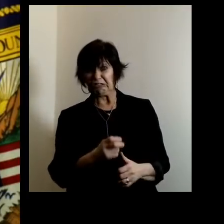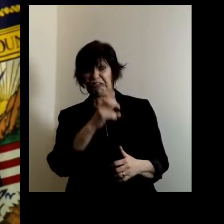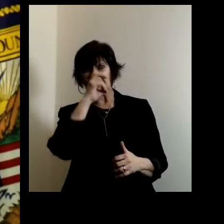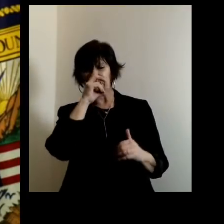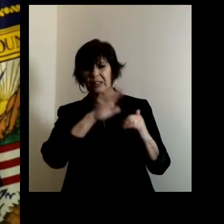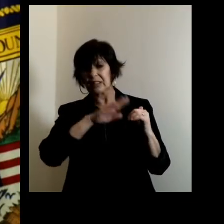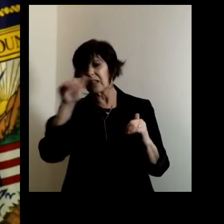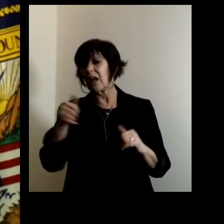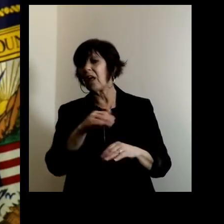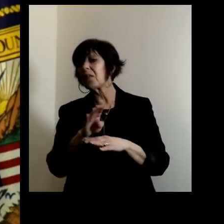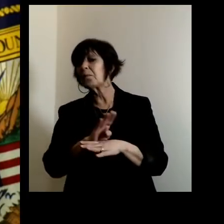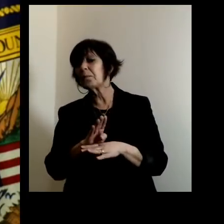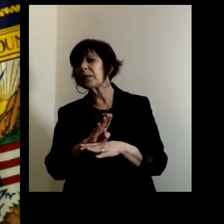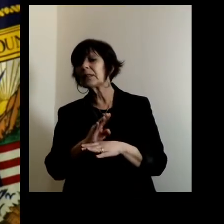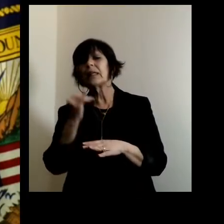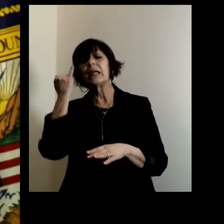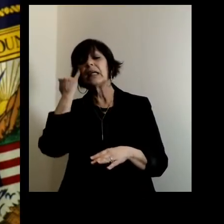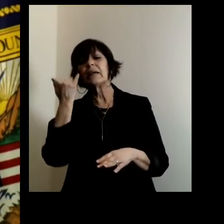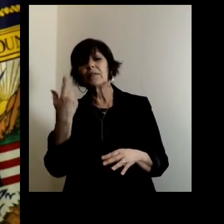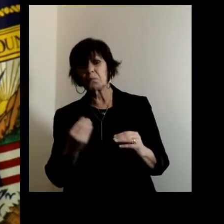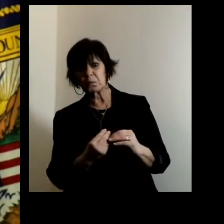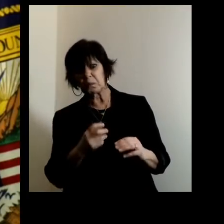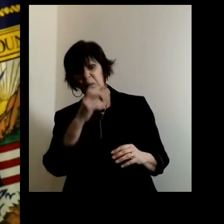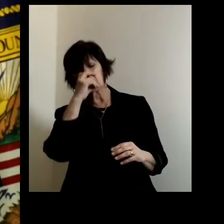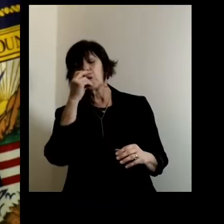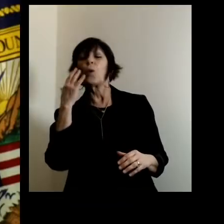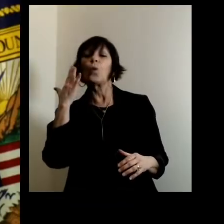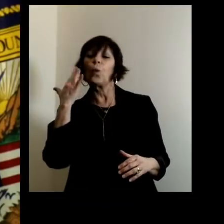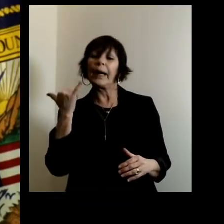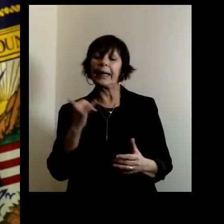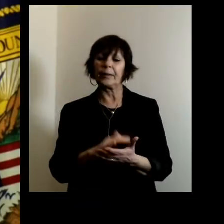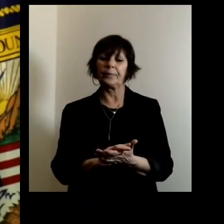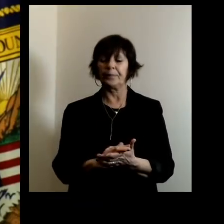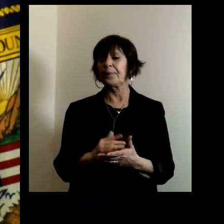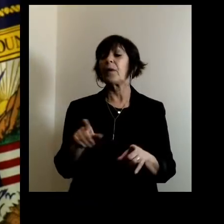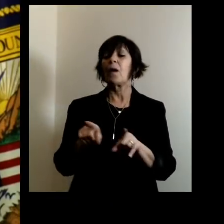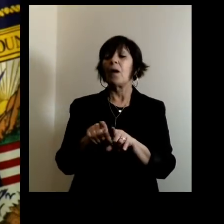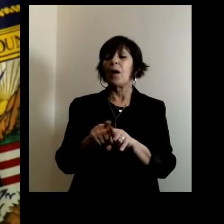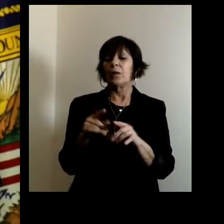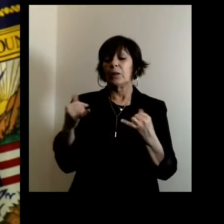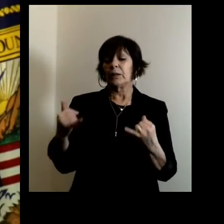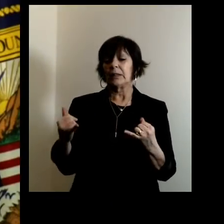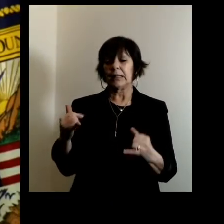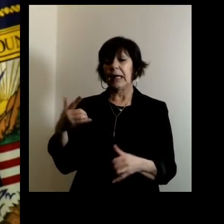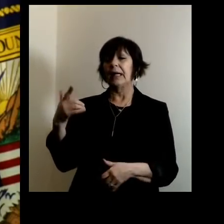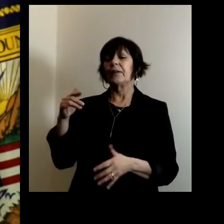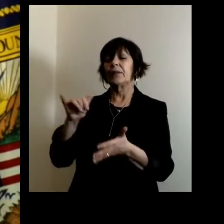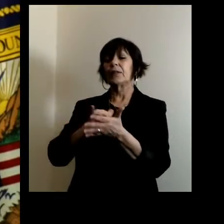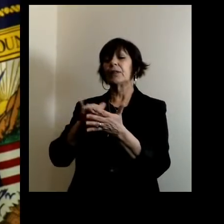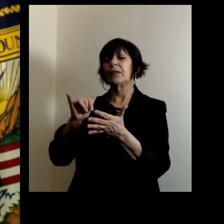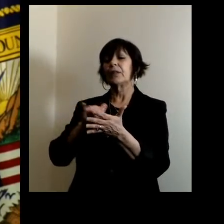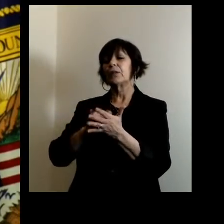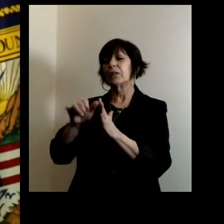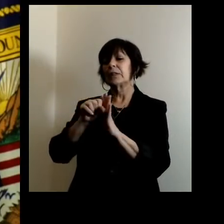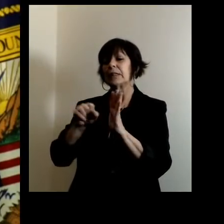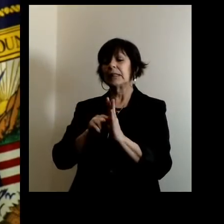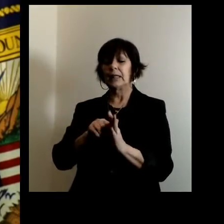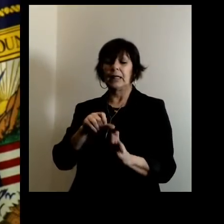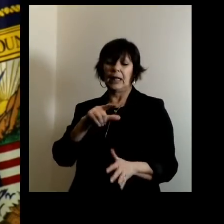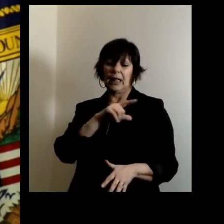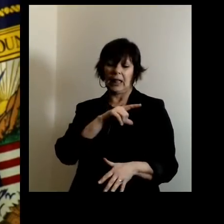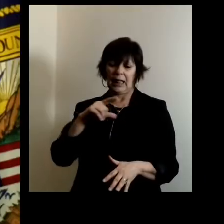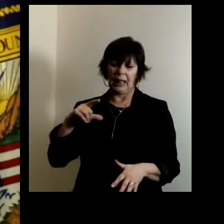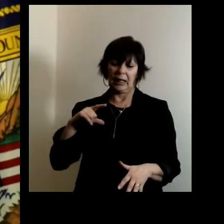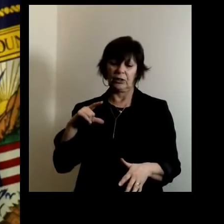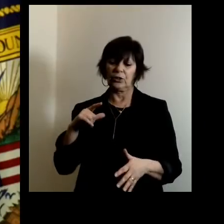businesses have seen, and if so, why? Also, today, the county legislature minority drafted a resolution